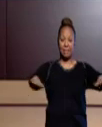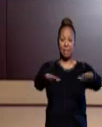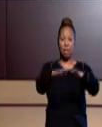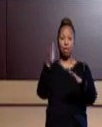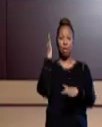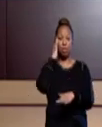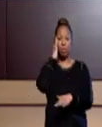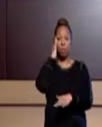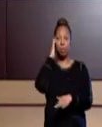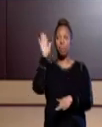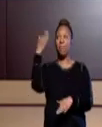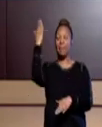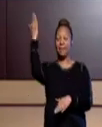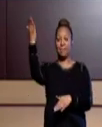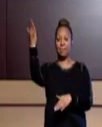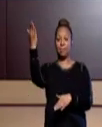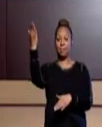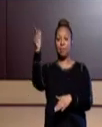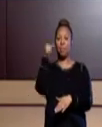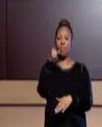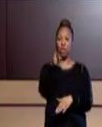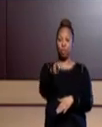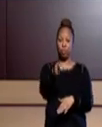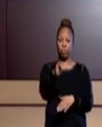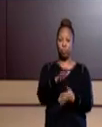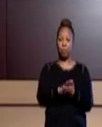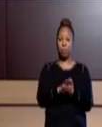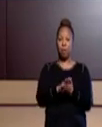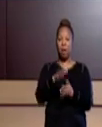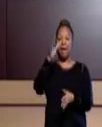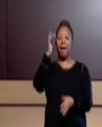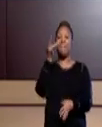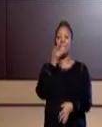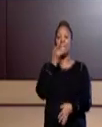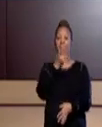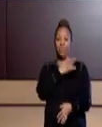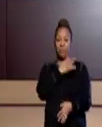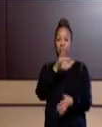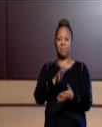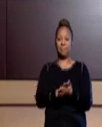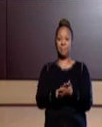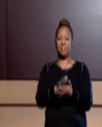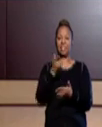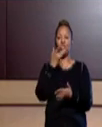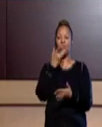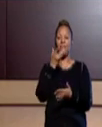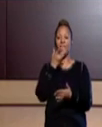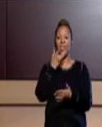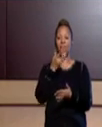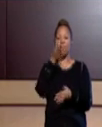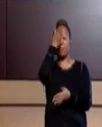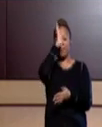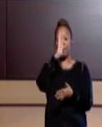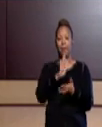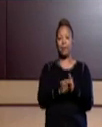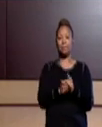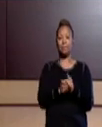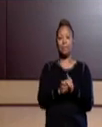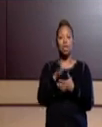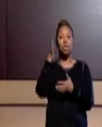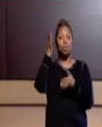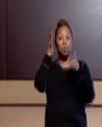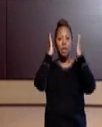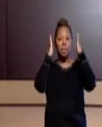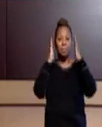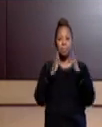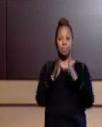know that that you are favored. Let's go there. That you are favored by God. So hear me.